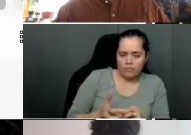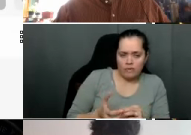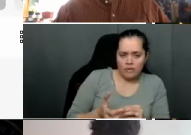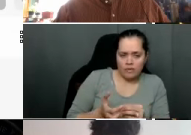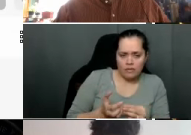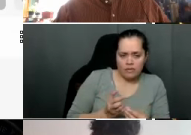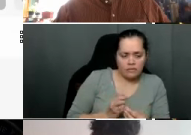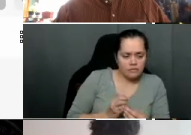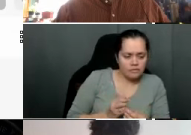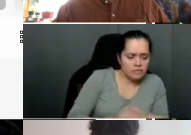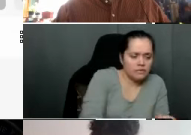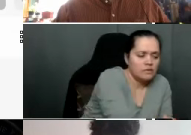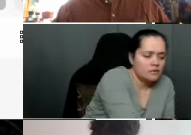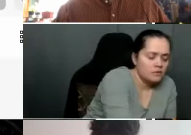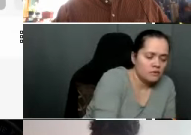and your friends